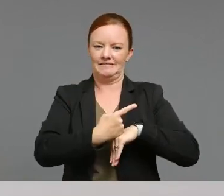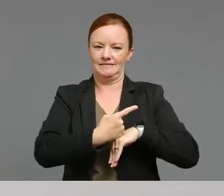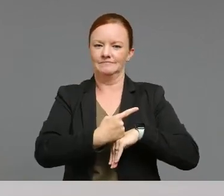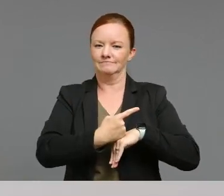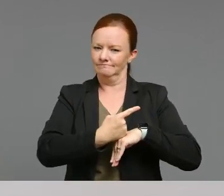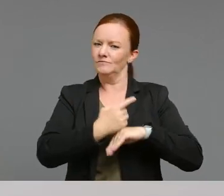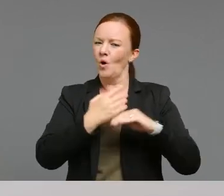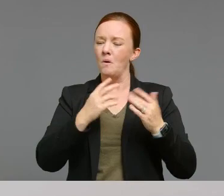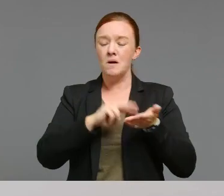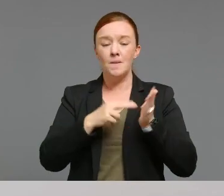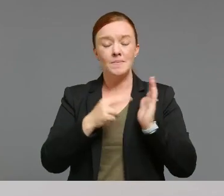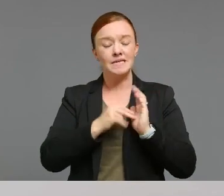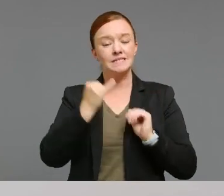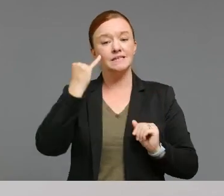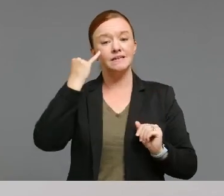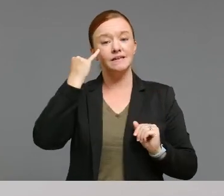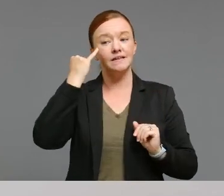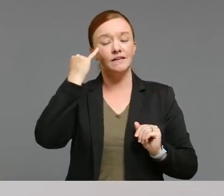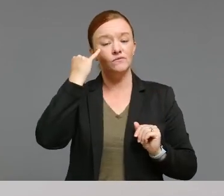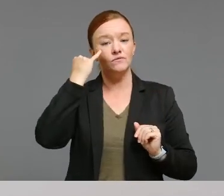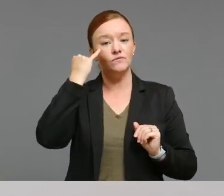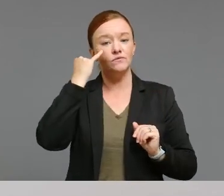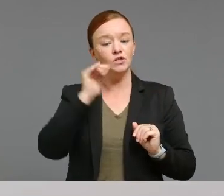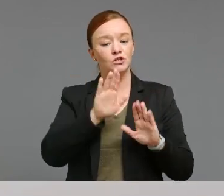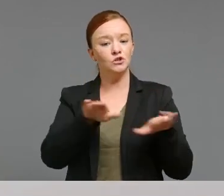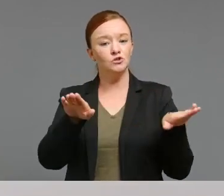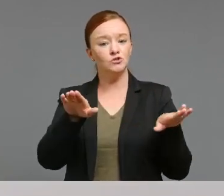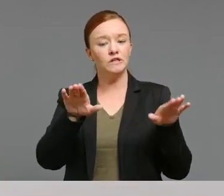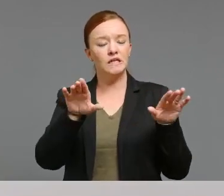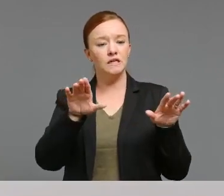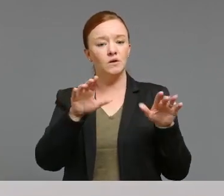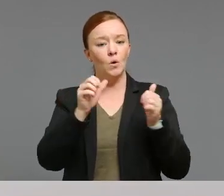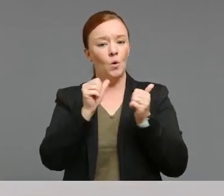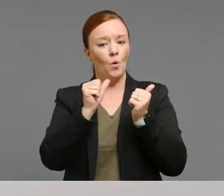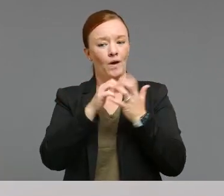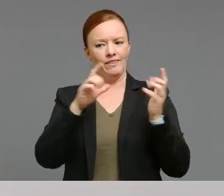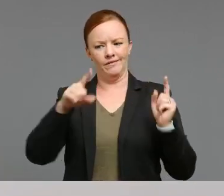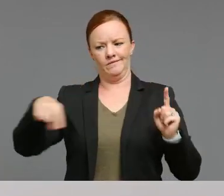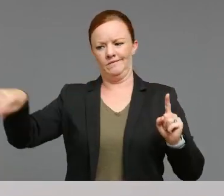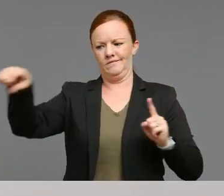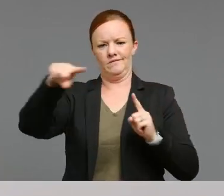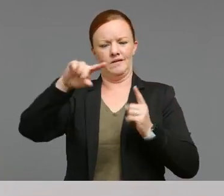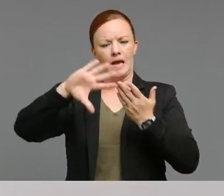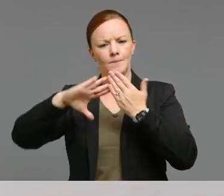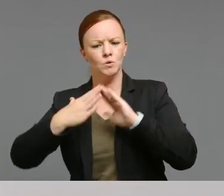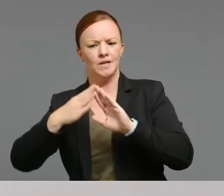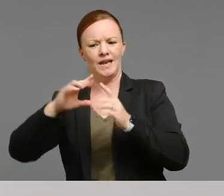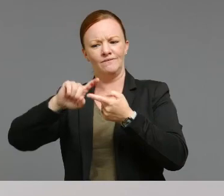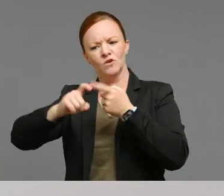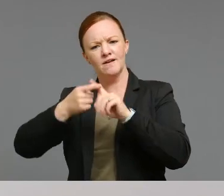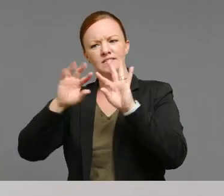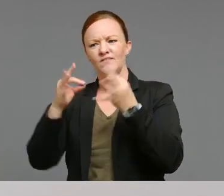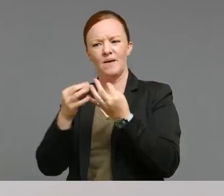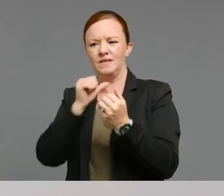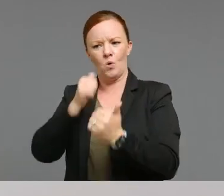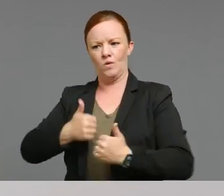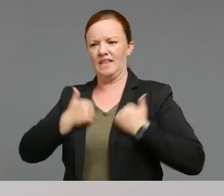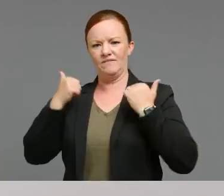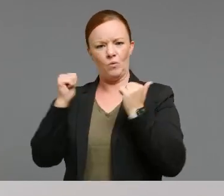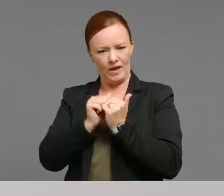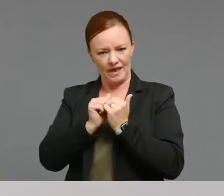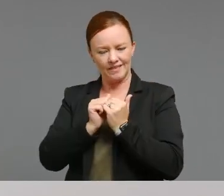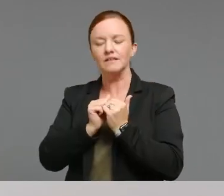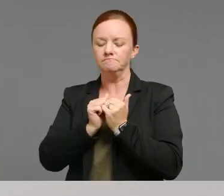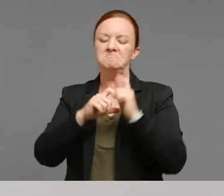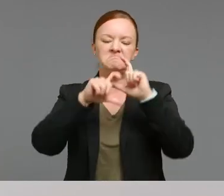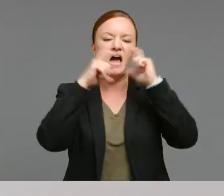still recommend, if they are with people that they do not live with, that they wear a mask when they're out in public. That's